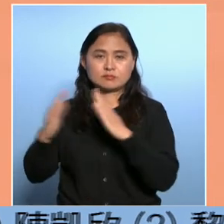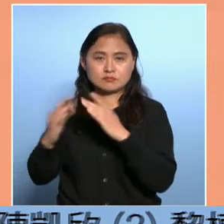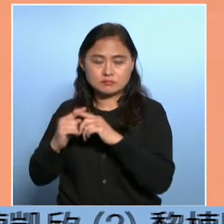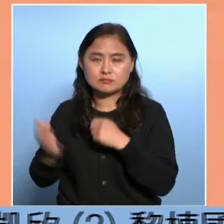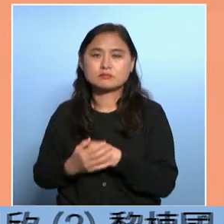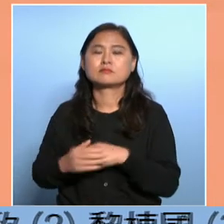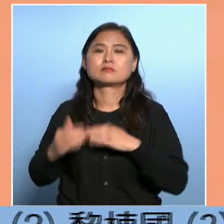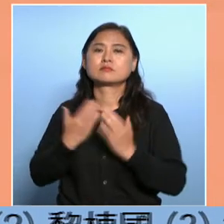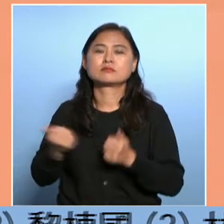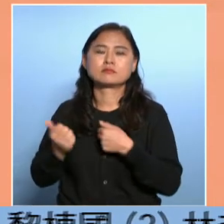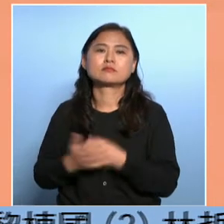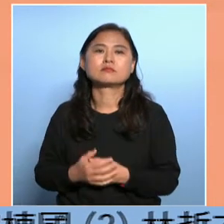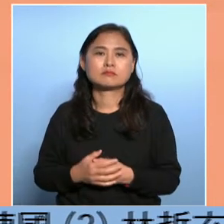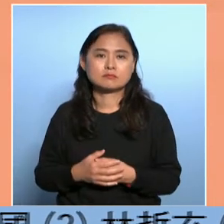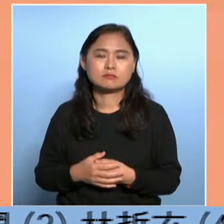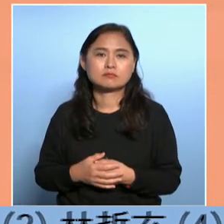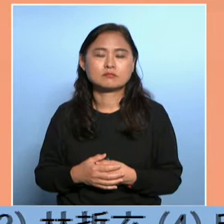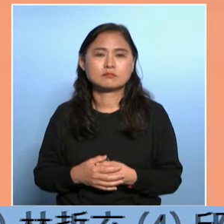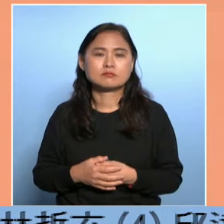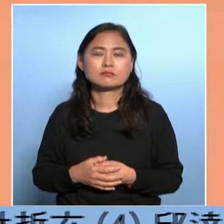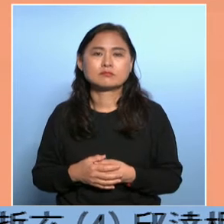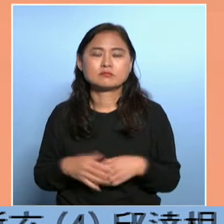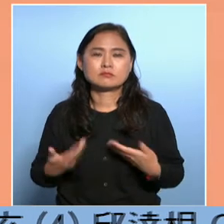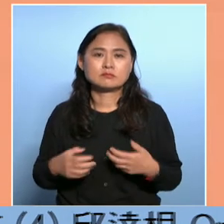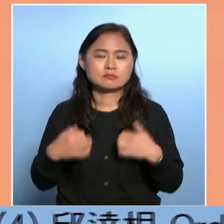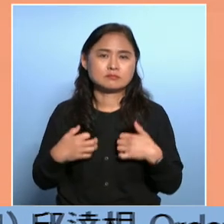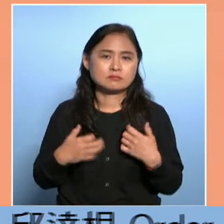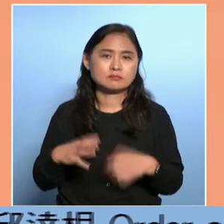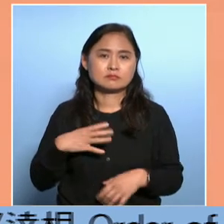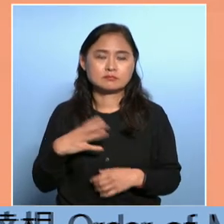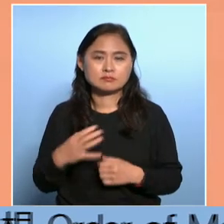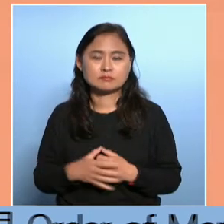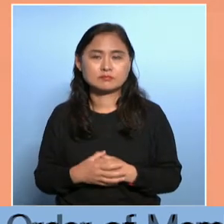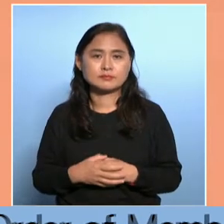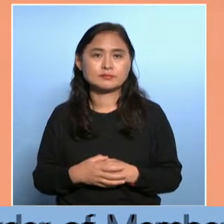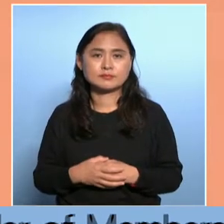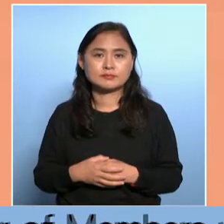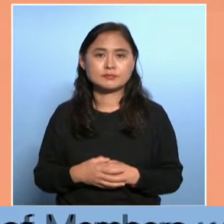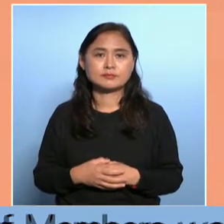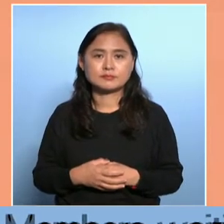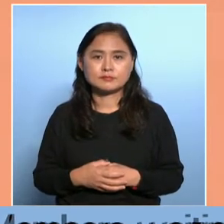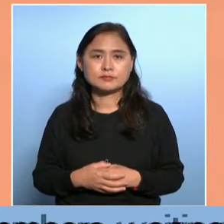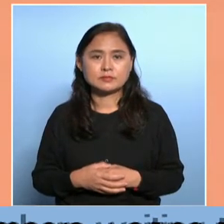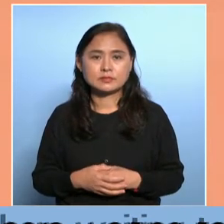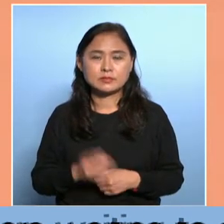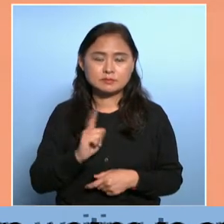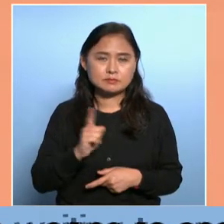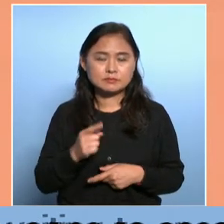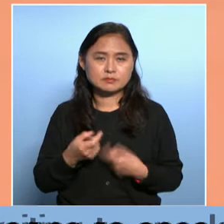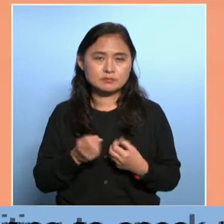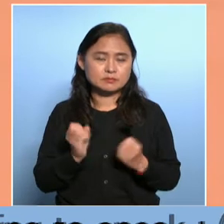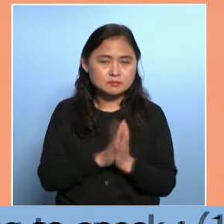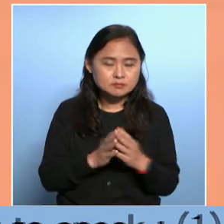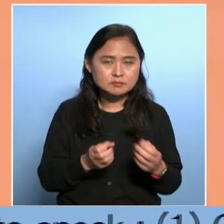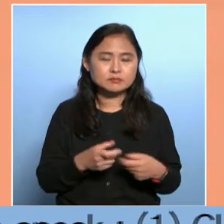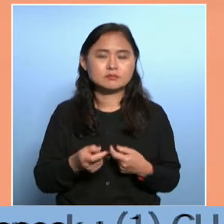And therefore, the health risks of the employers will be put at stake if a foreign domestic helper is